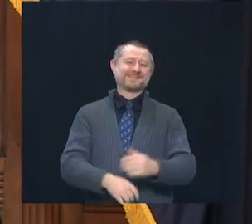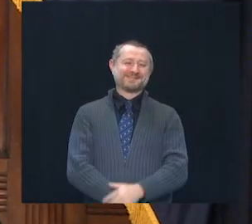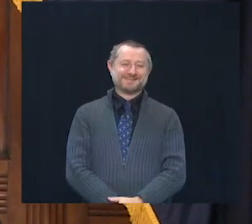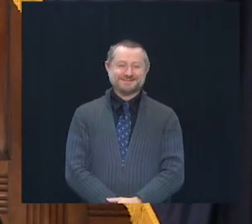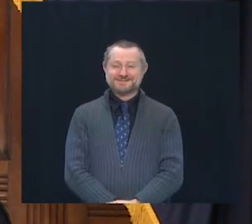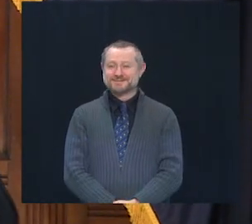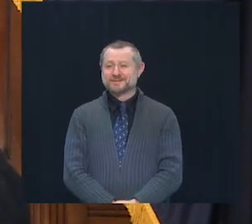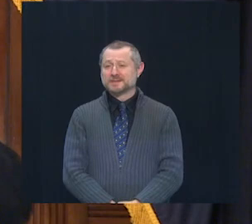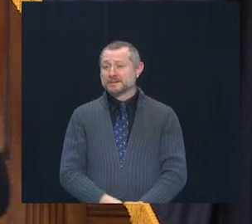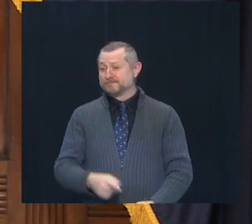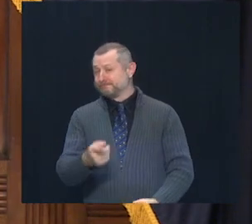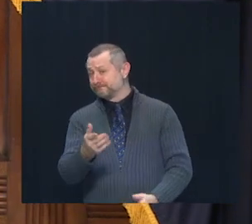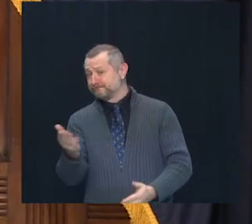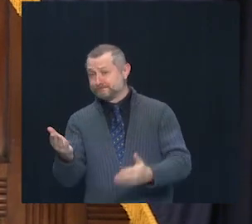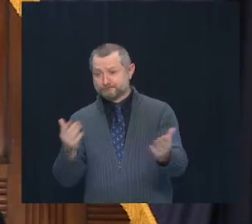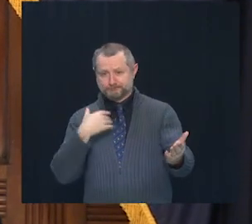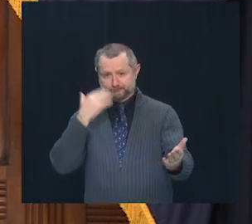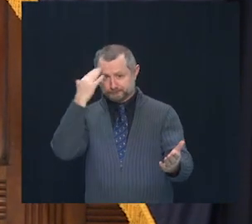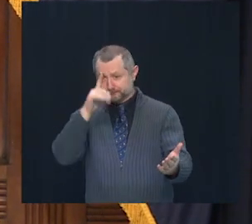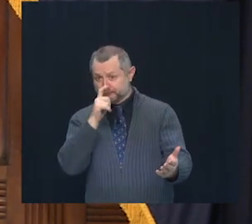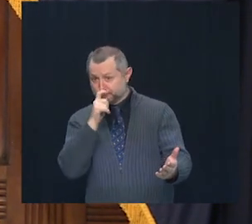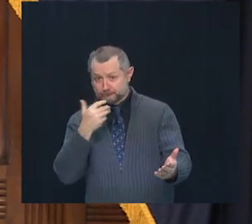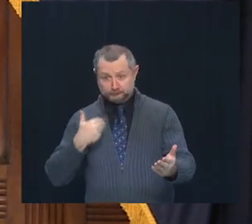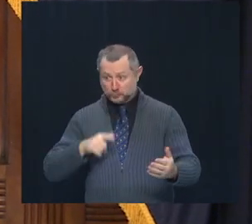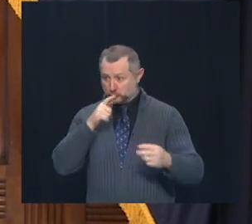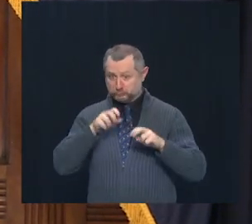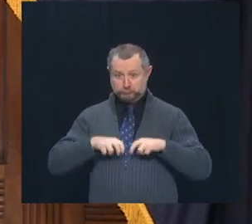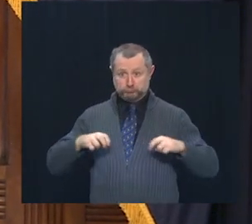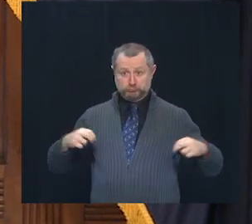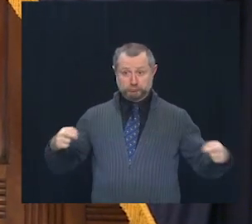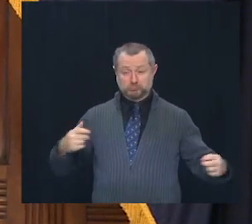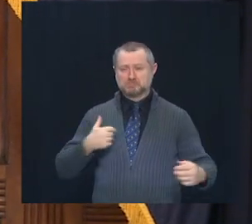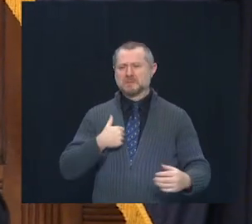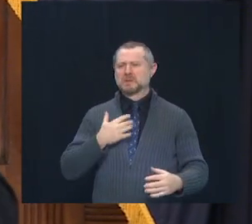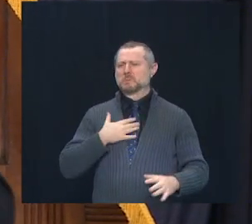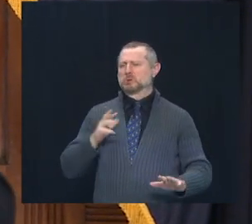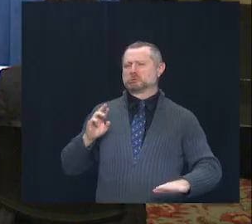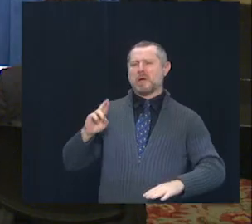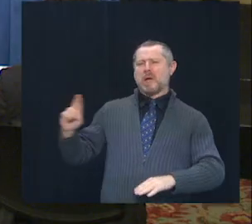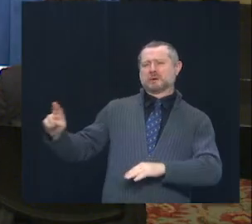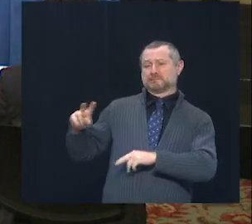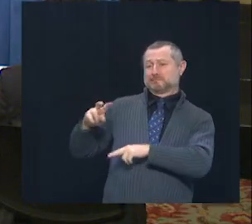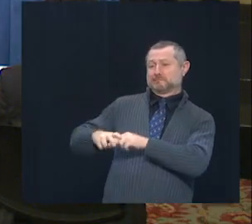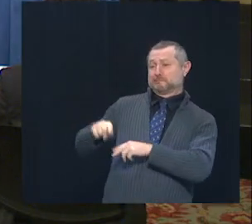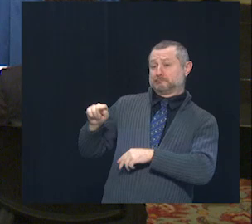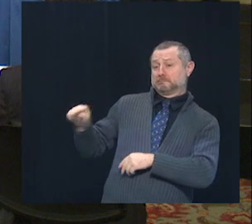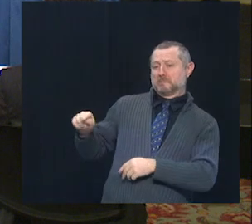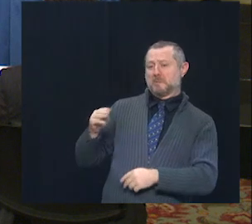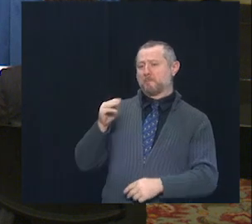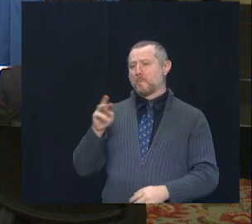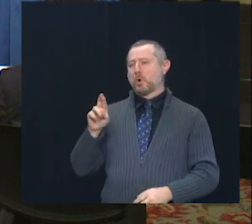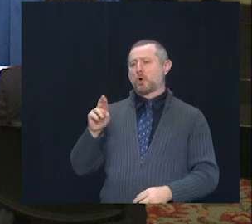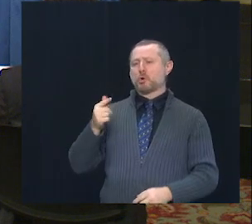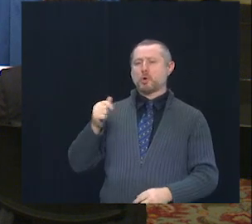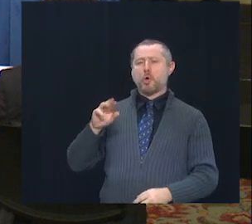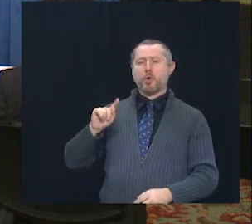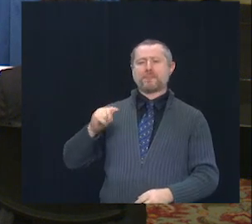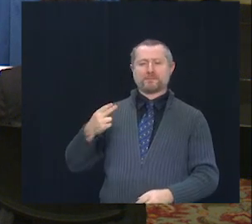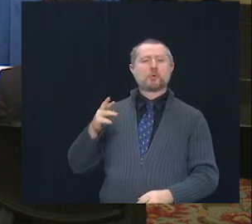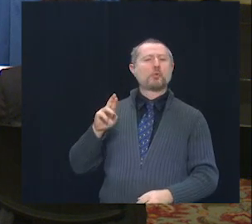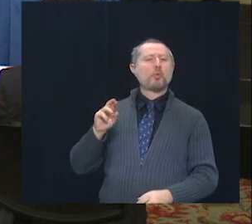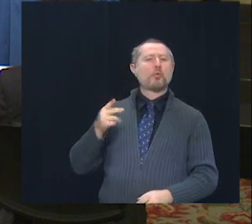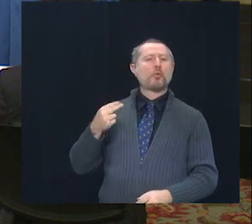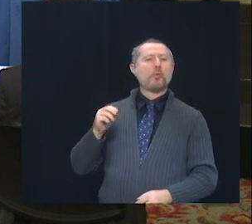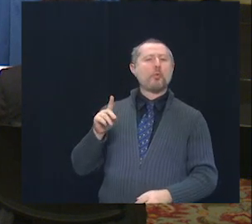For those of you who may not know who's here, from my very far right, Mr. Gareth Rhodes, Chancellor